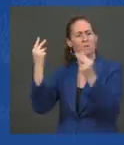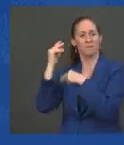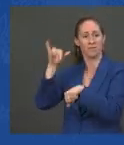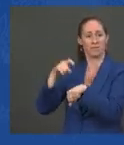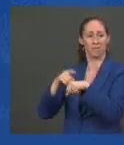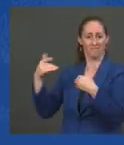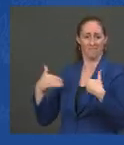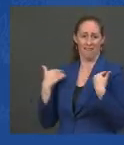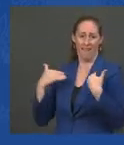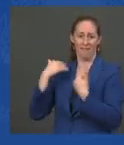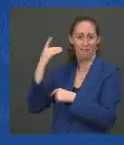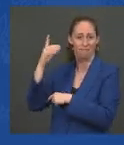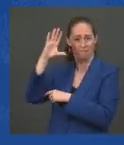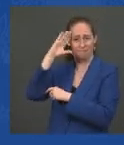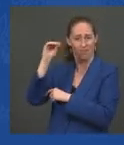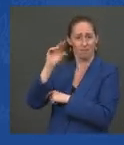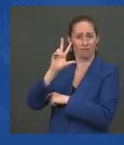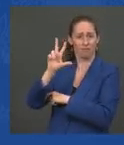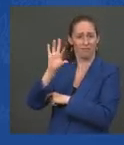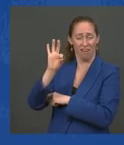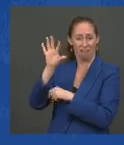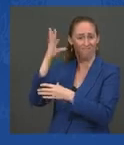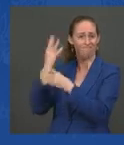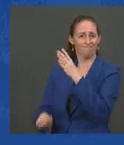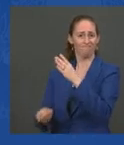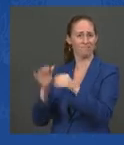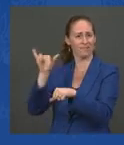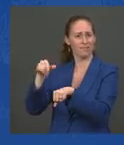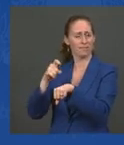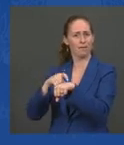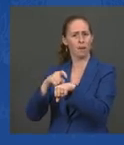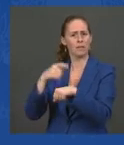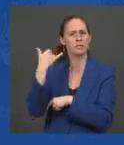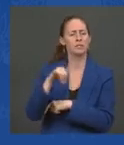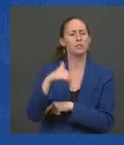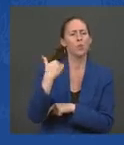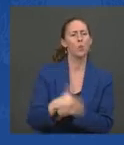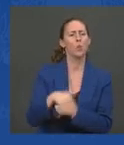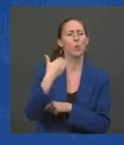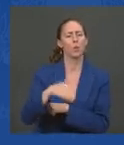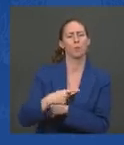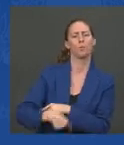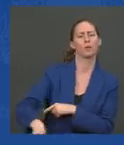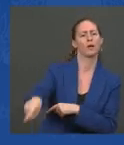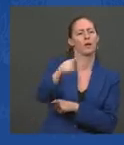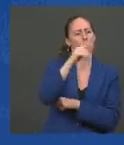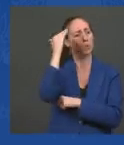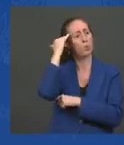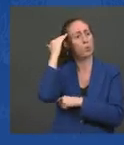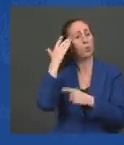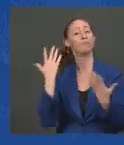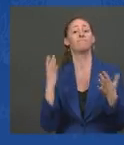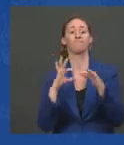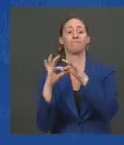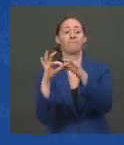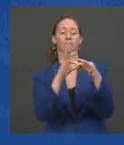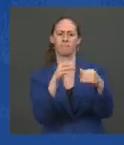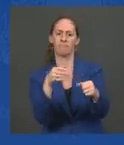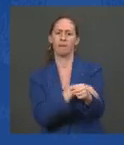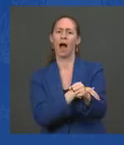died. And yet, they knew their power. They